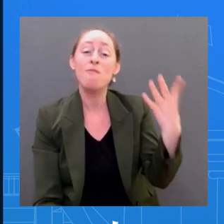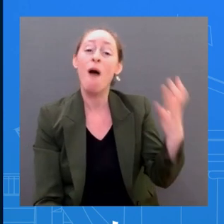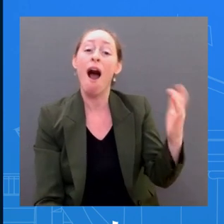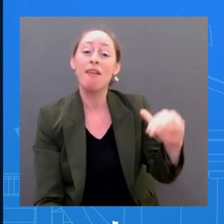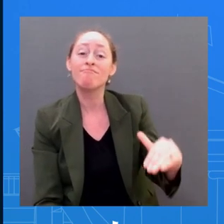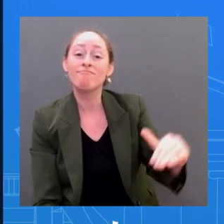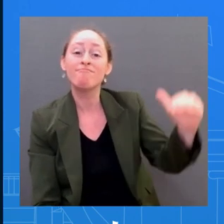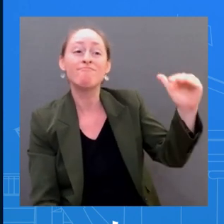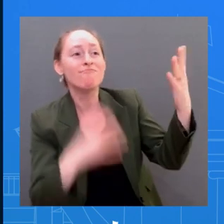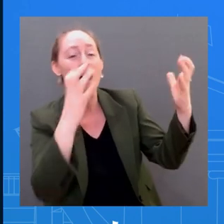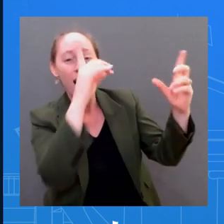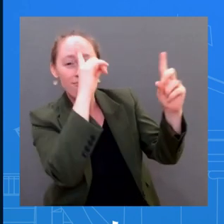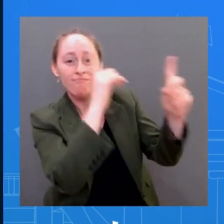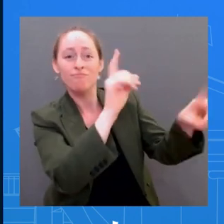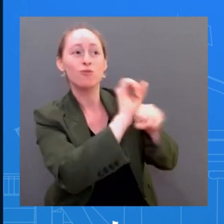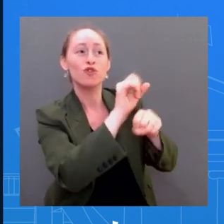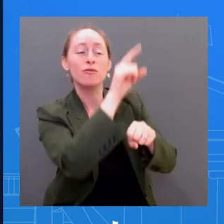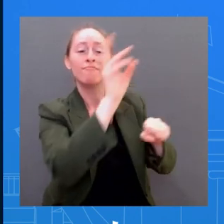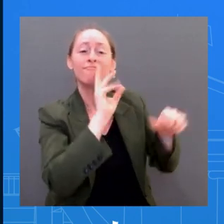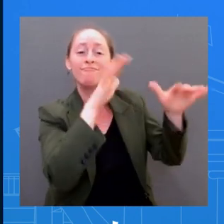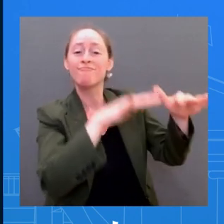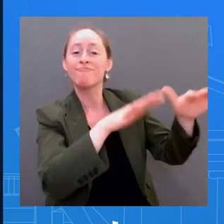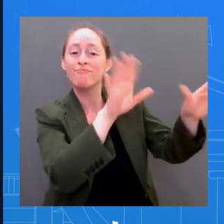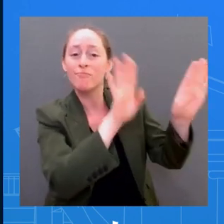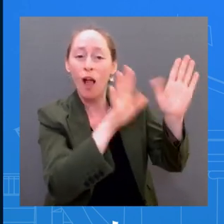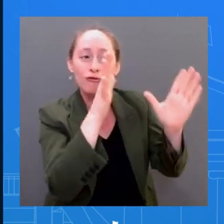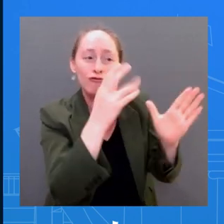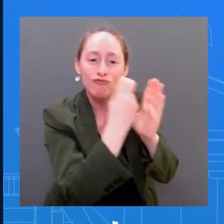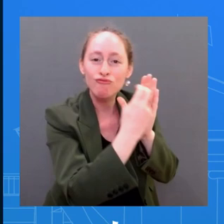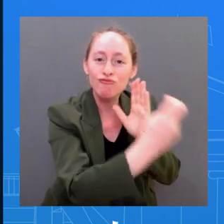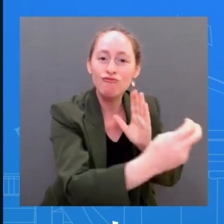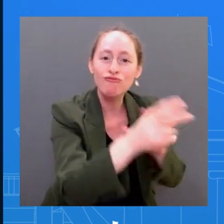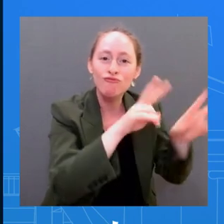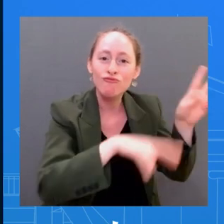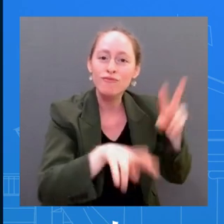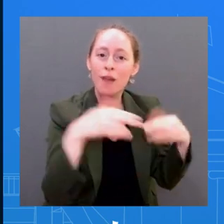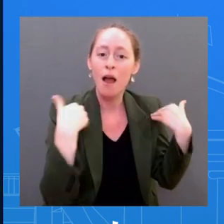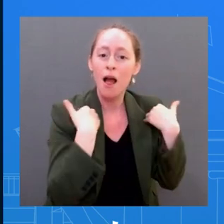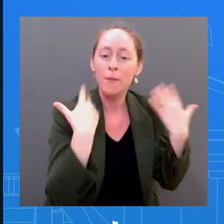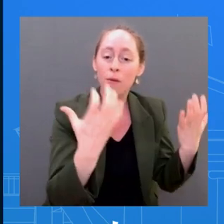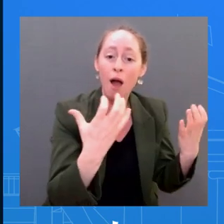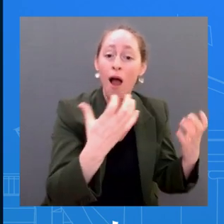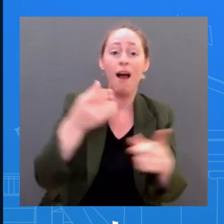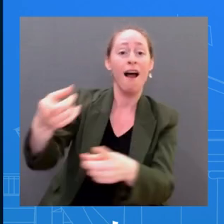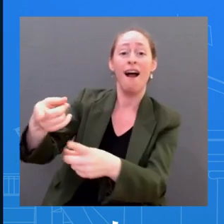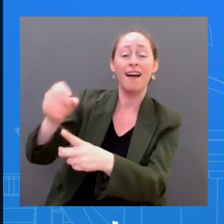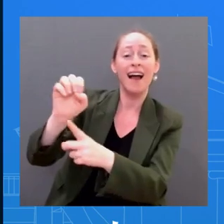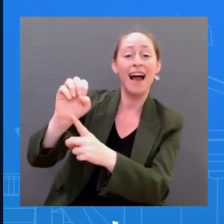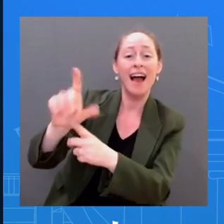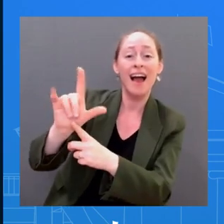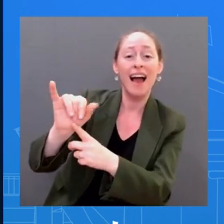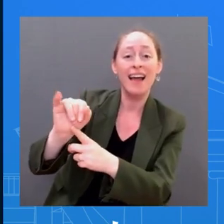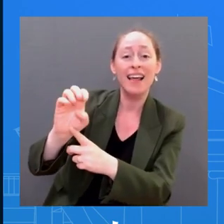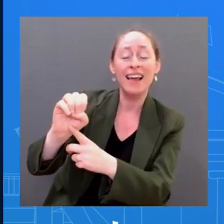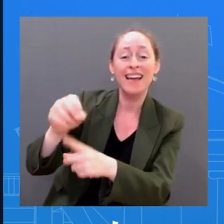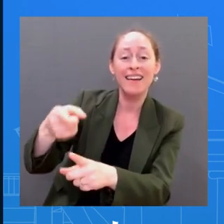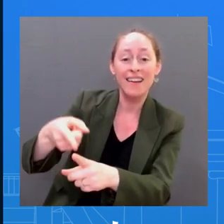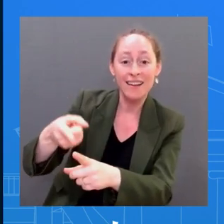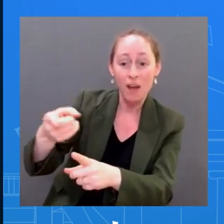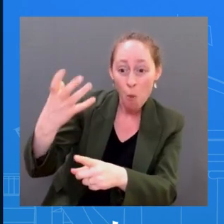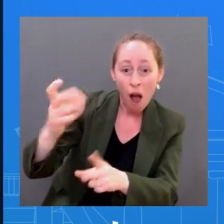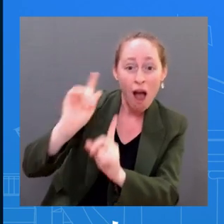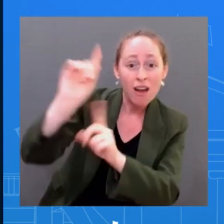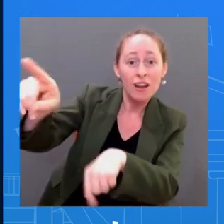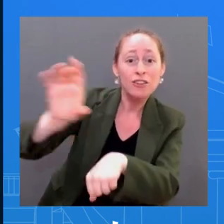We start by giving Ellie a chance to read her Bible verse at the Wednesday night service.